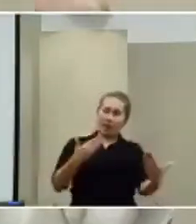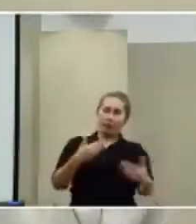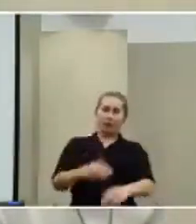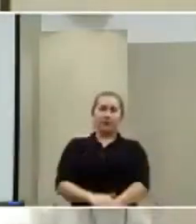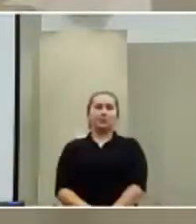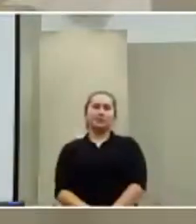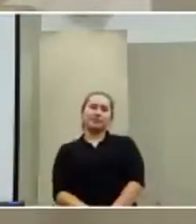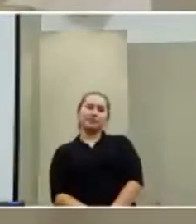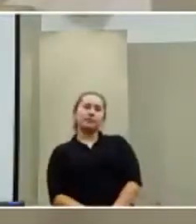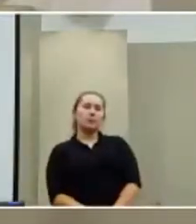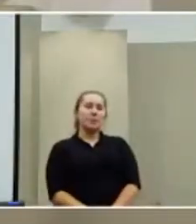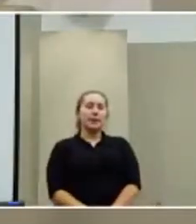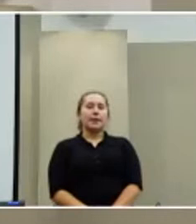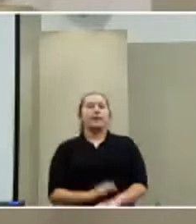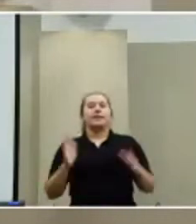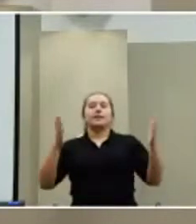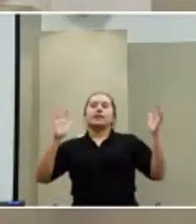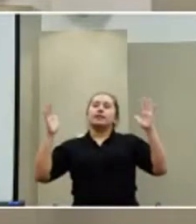Thank you very much.